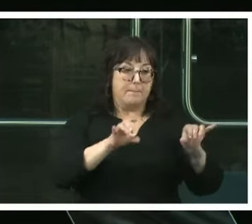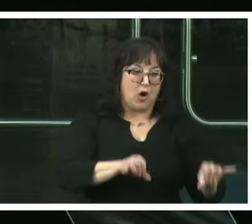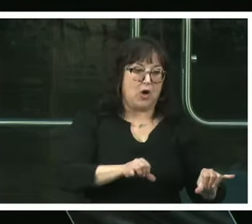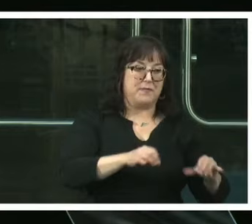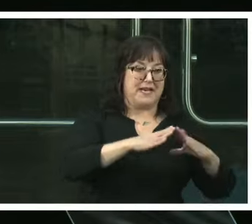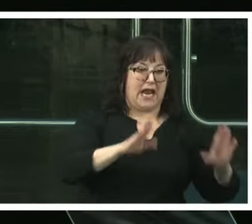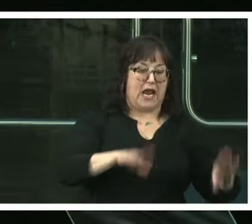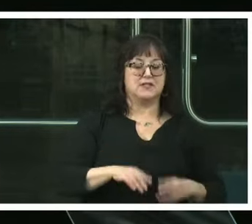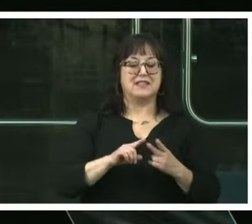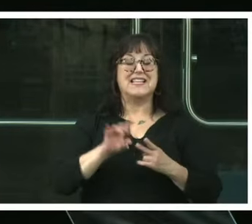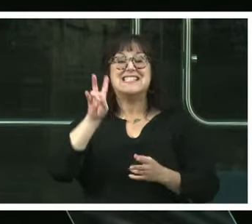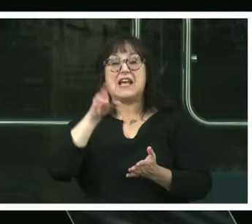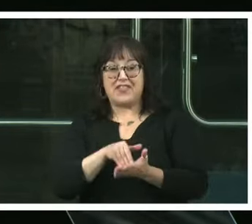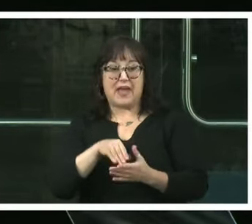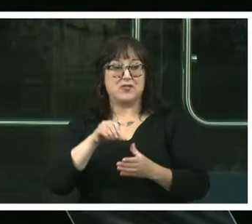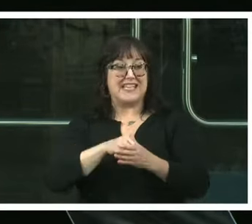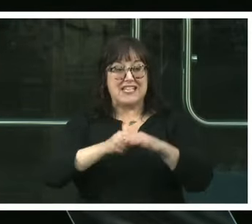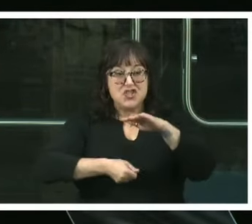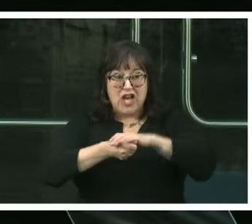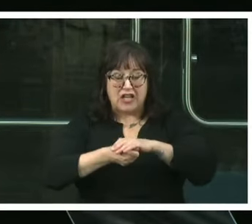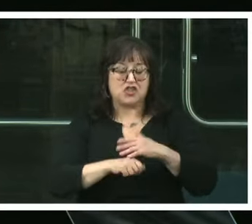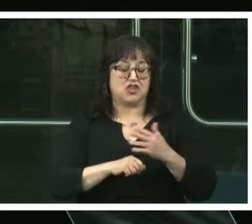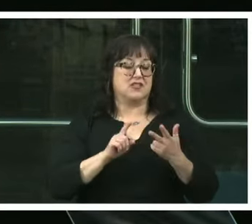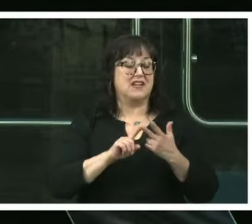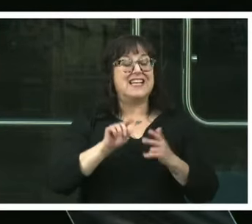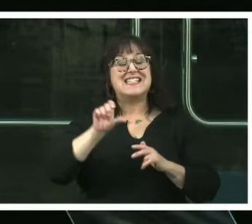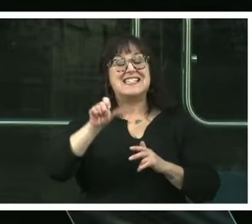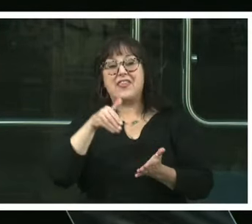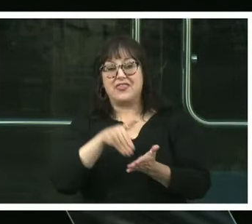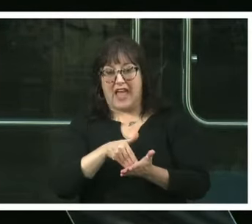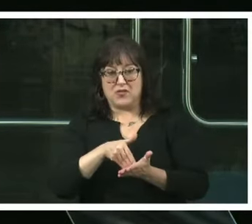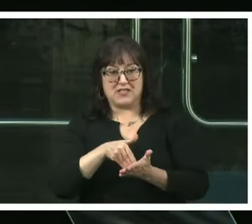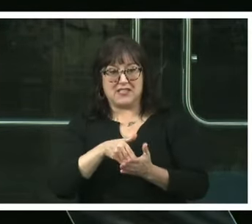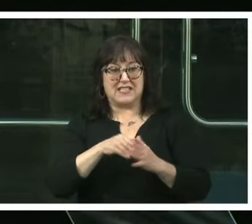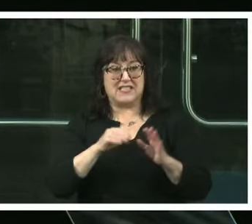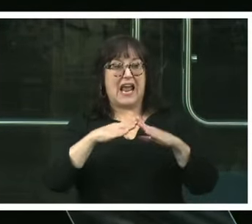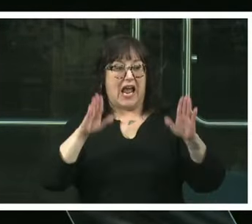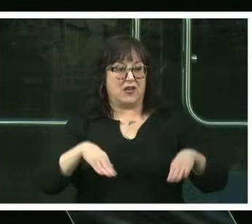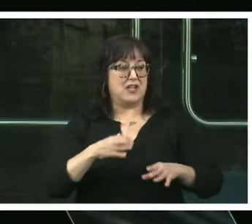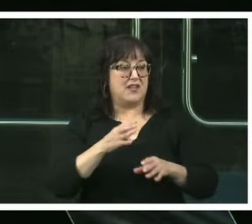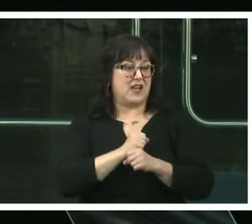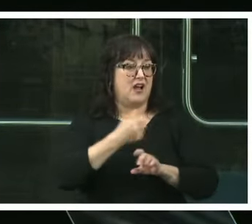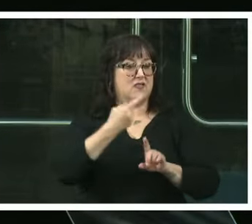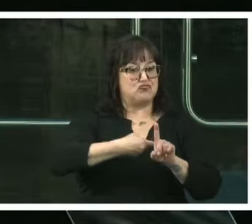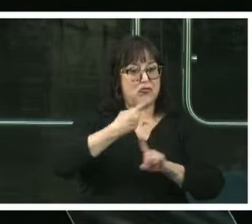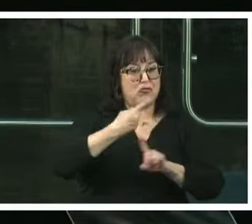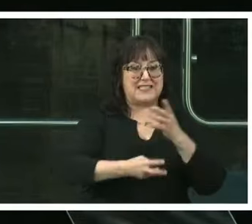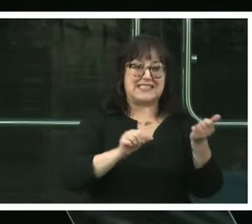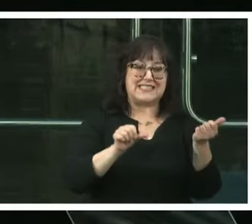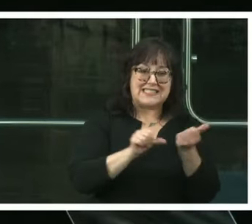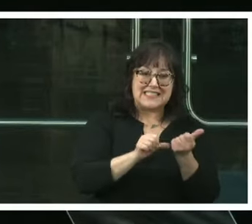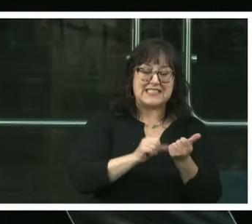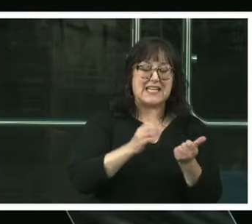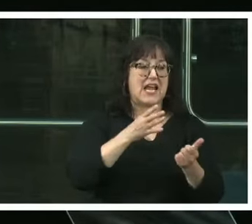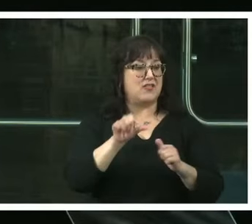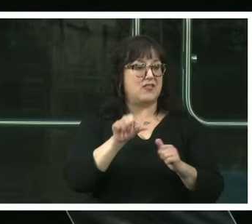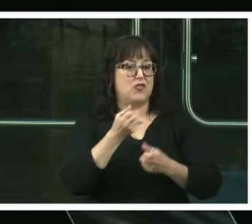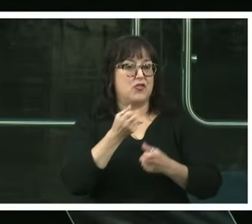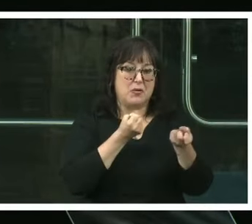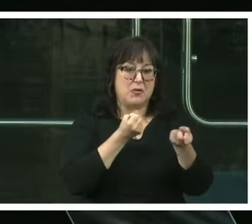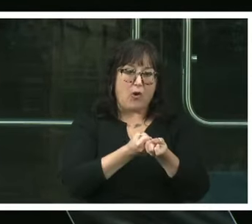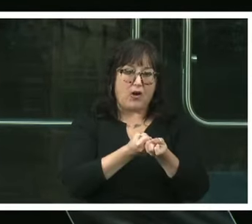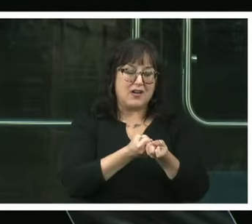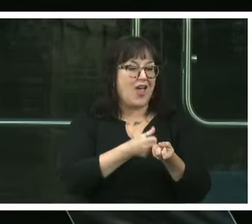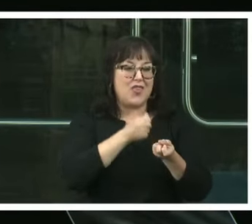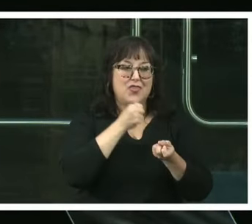shelter, nearly 10,000 households have received rental assistance and other support so they wouldn't end up on the